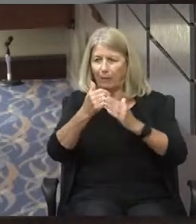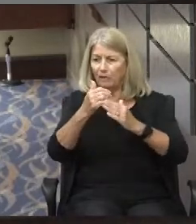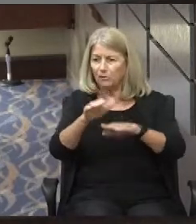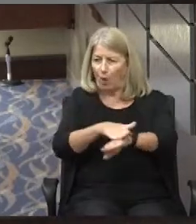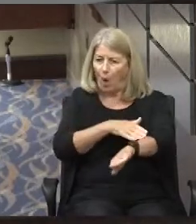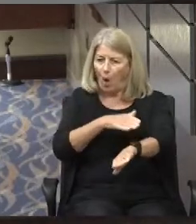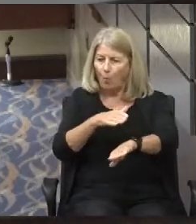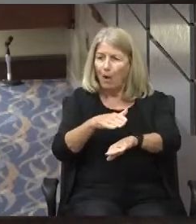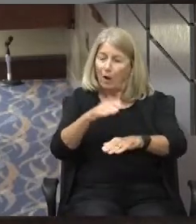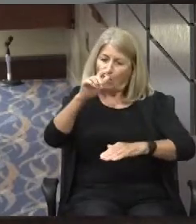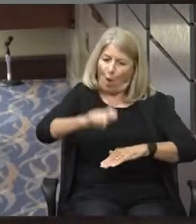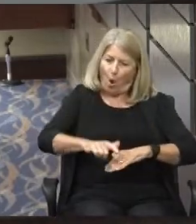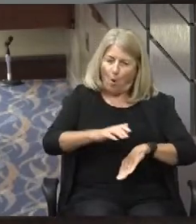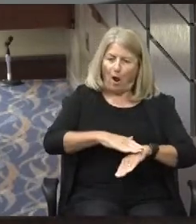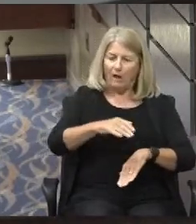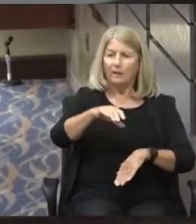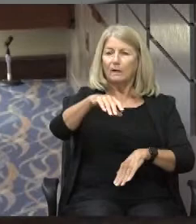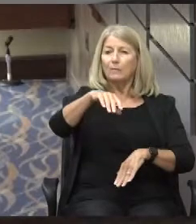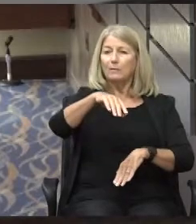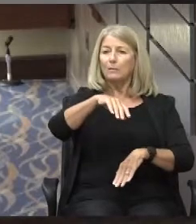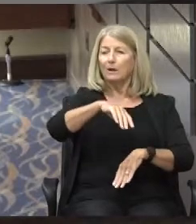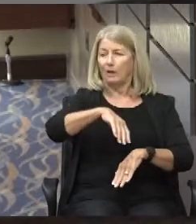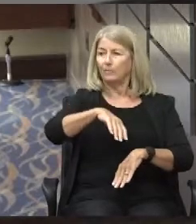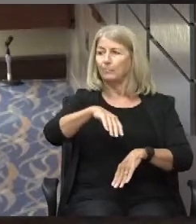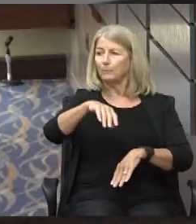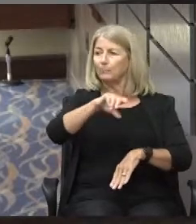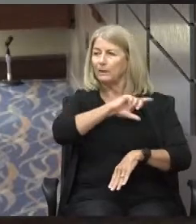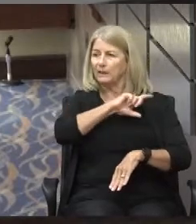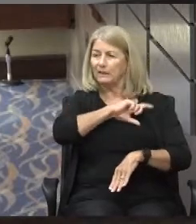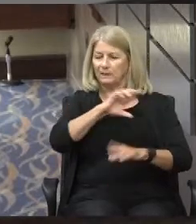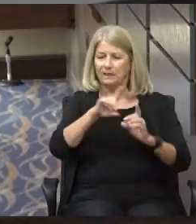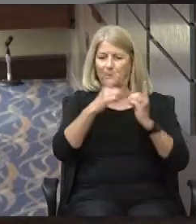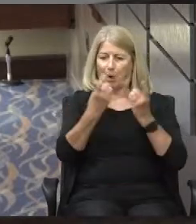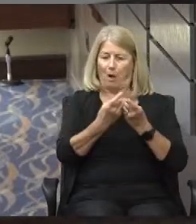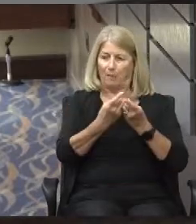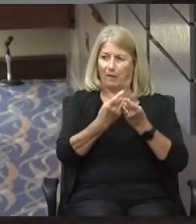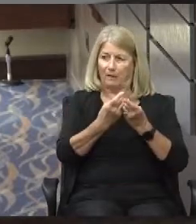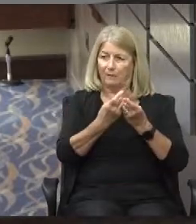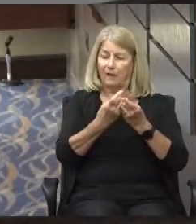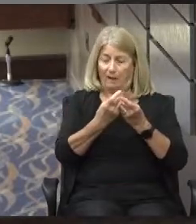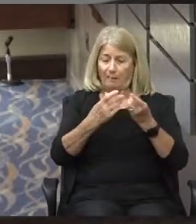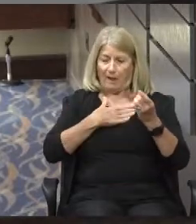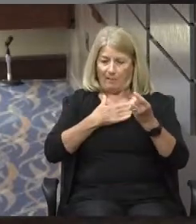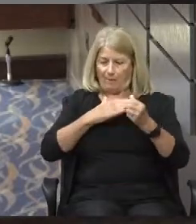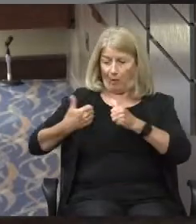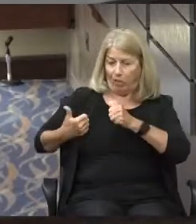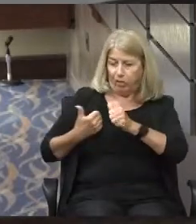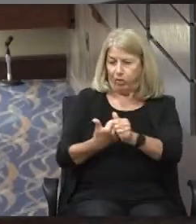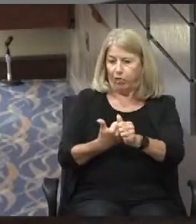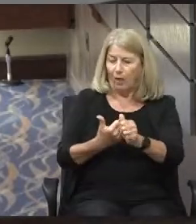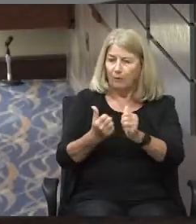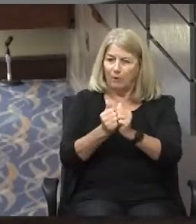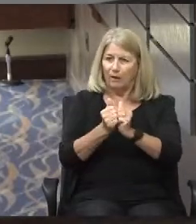police department. So I'm glad to see that we're getting up to speed on personnel, and this will help us because